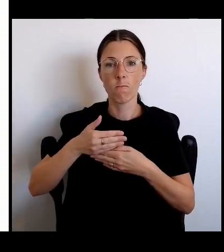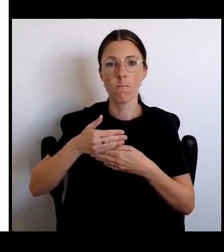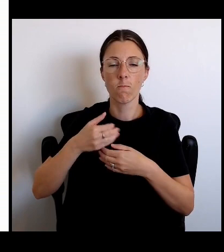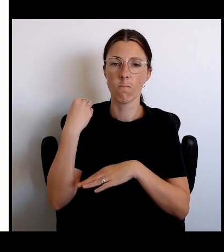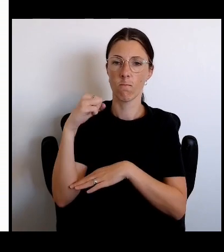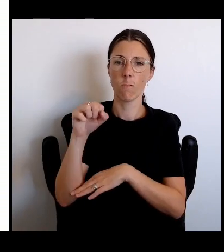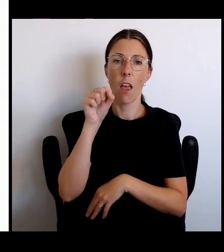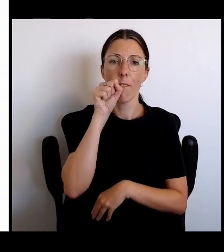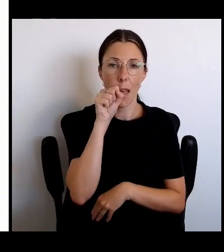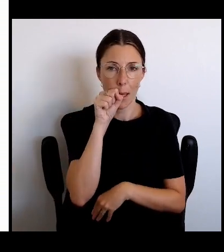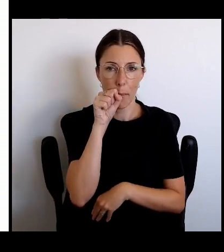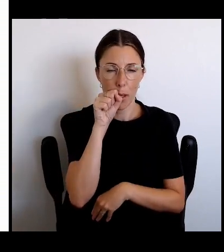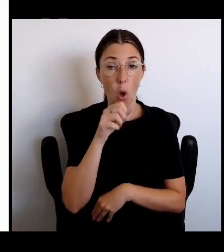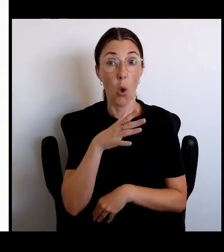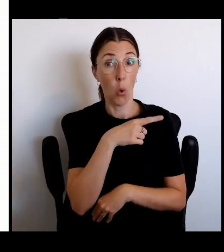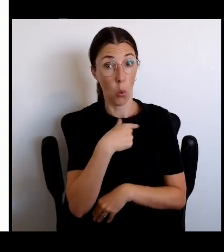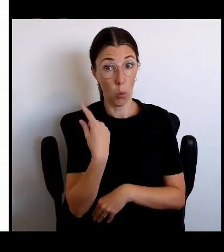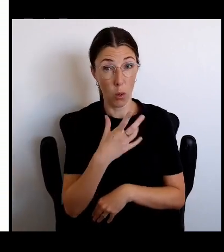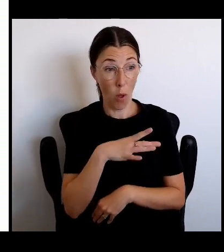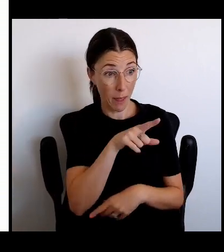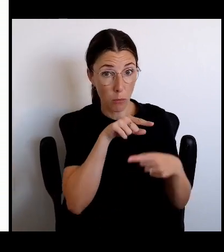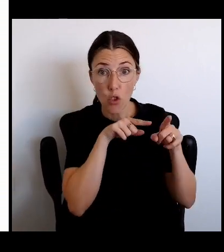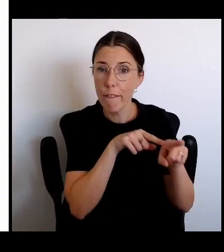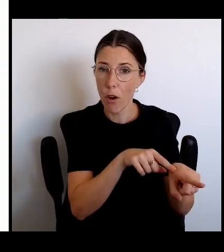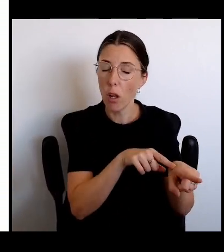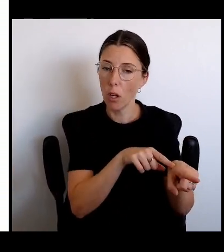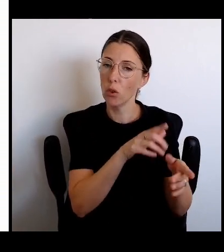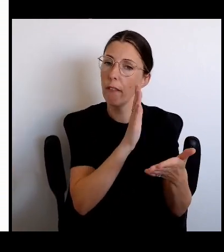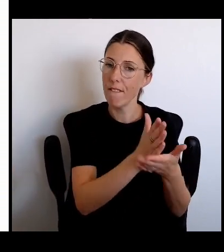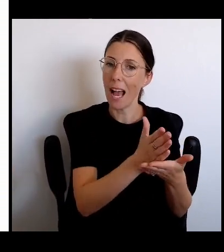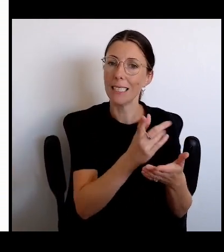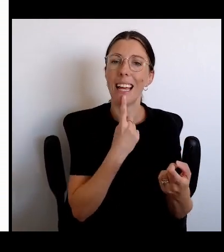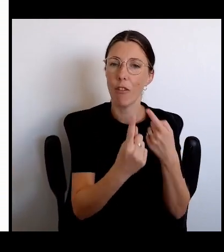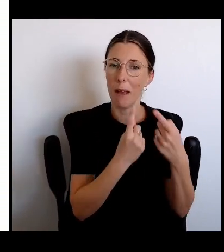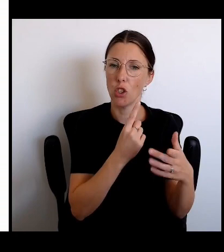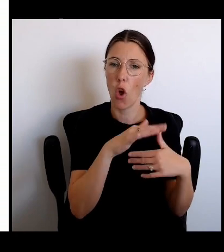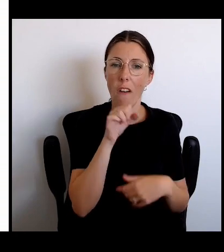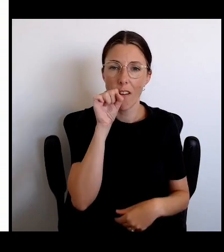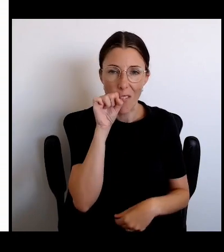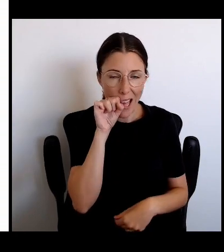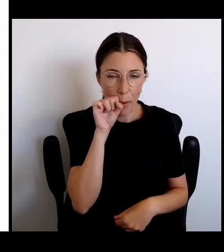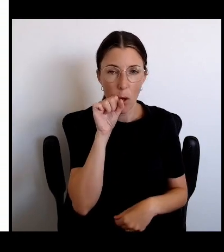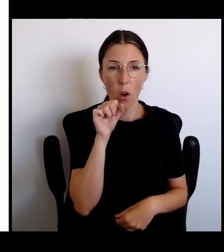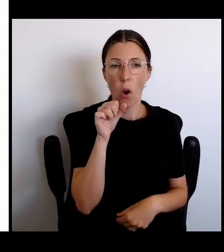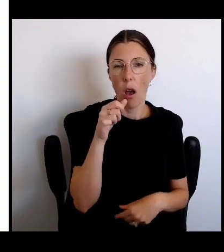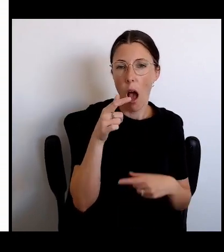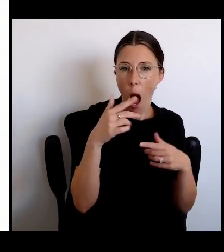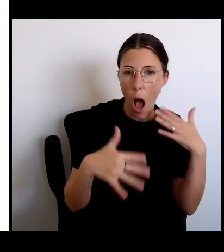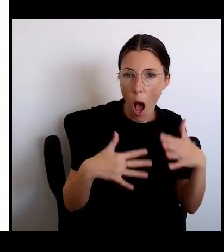retrieve correct fact-based information about vaping and its harms whenever they see the need to do